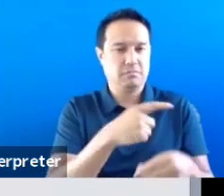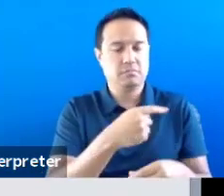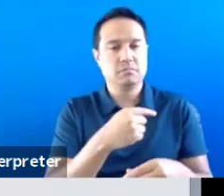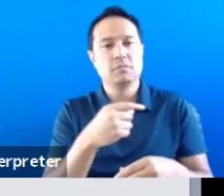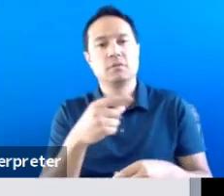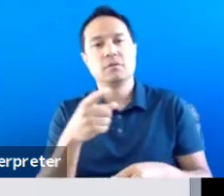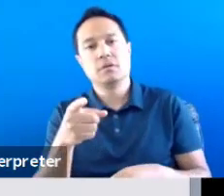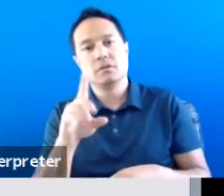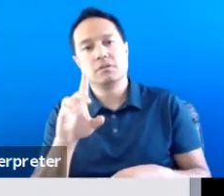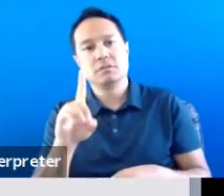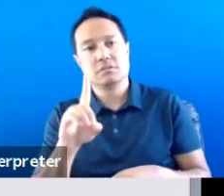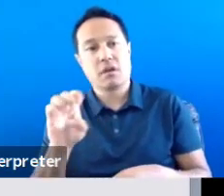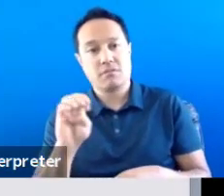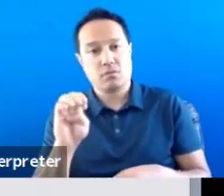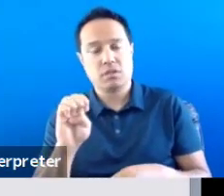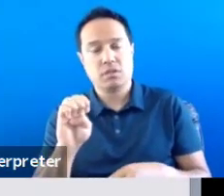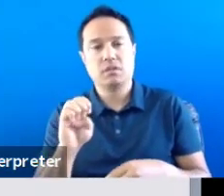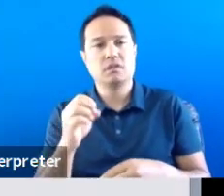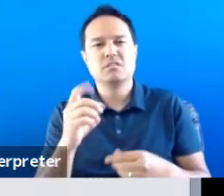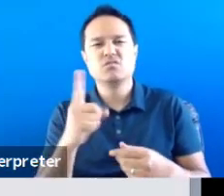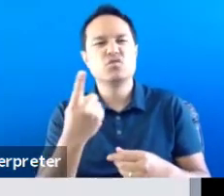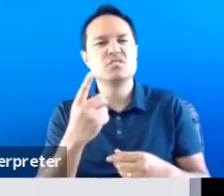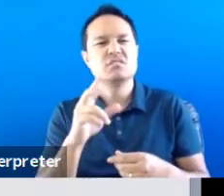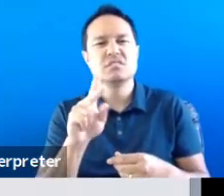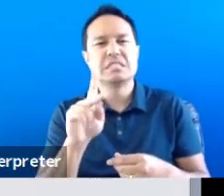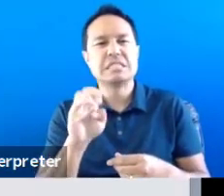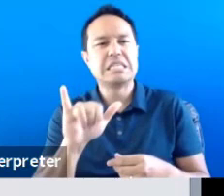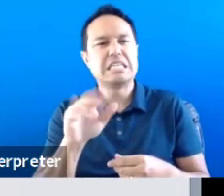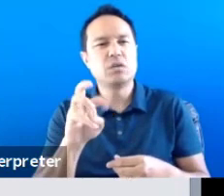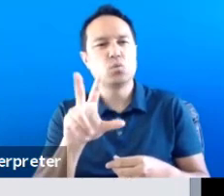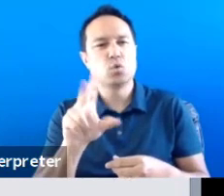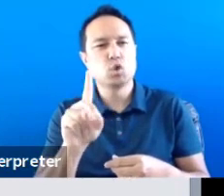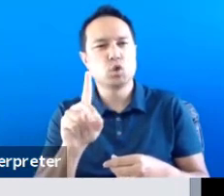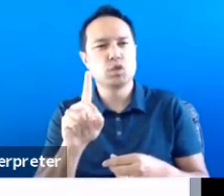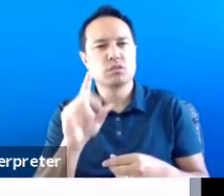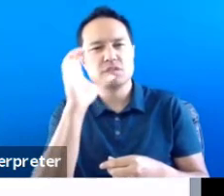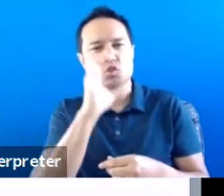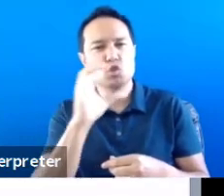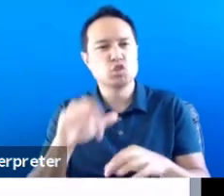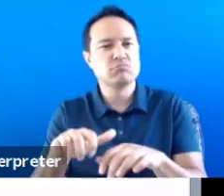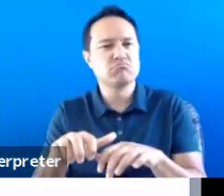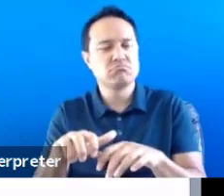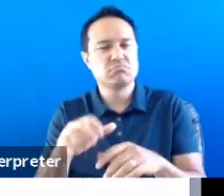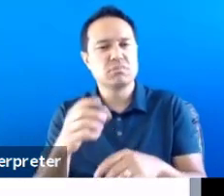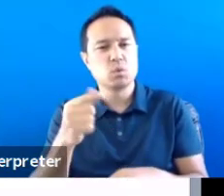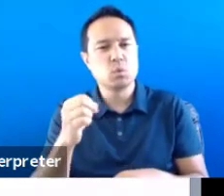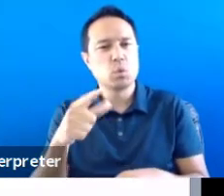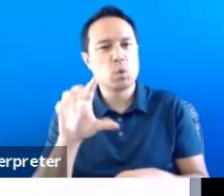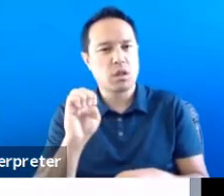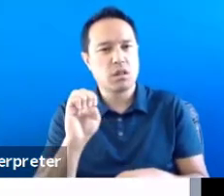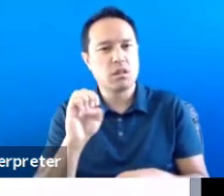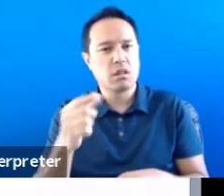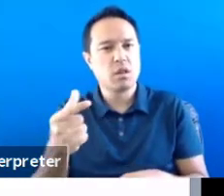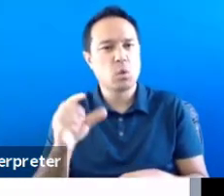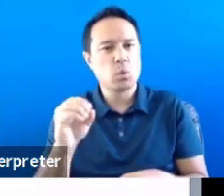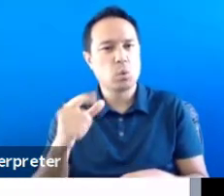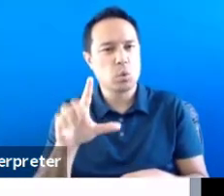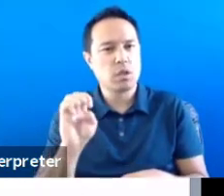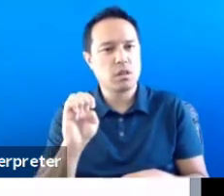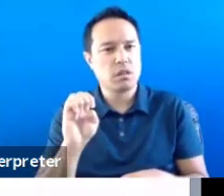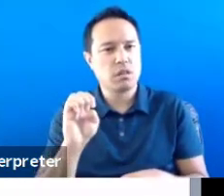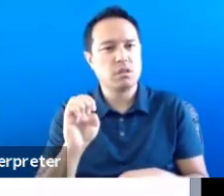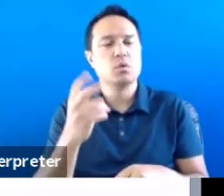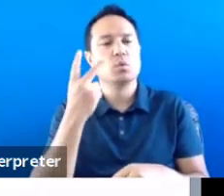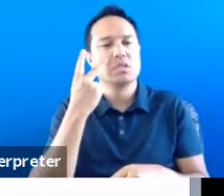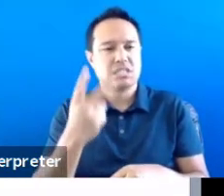just fastest way is just do a keyword search for Google. And when I do that, you're going to get step-by-step